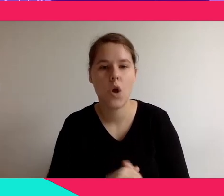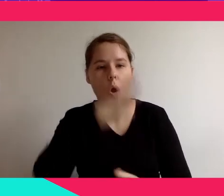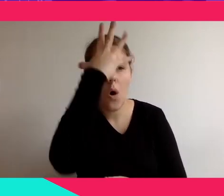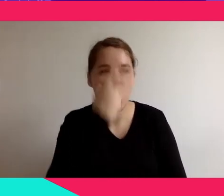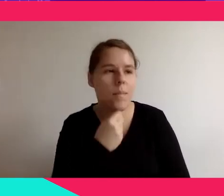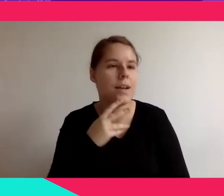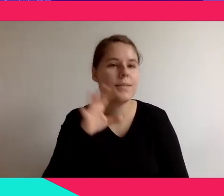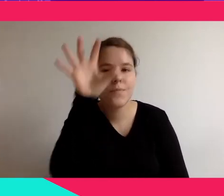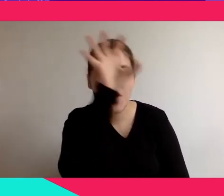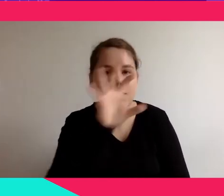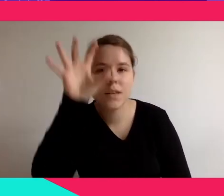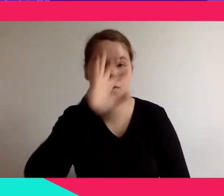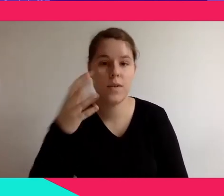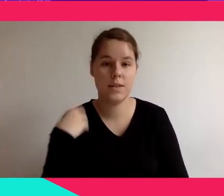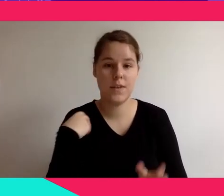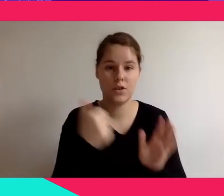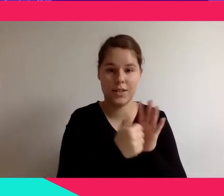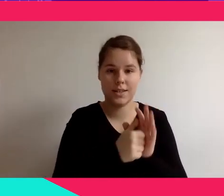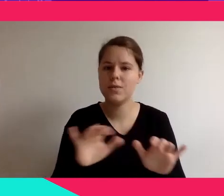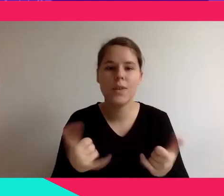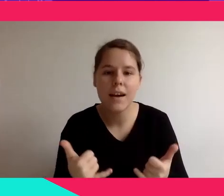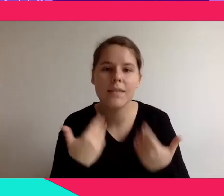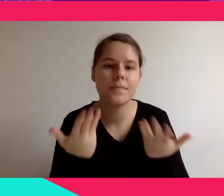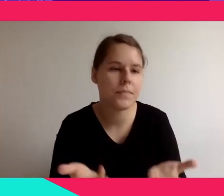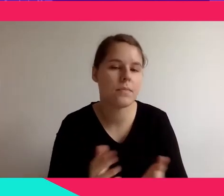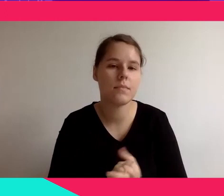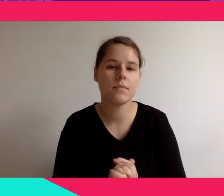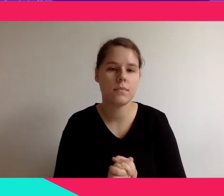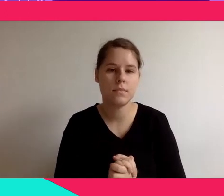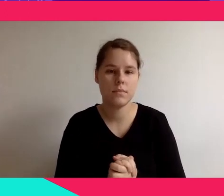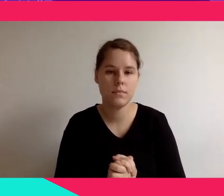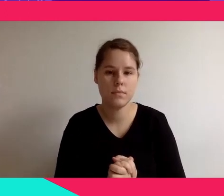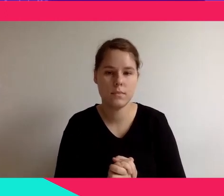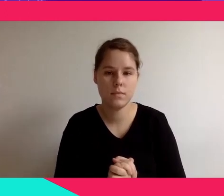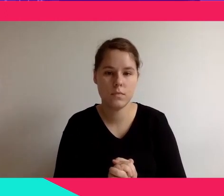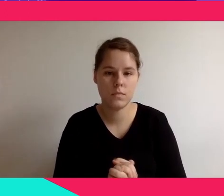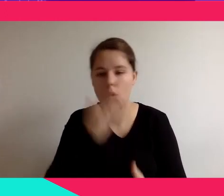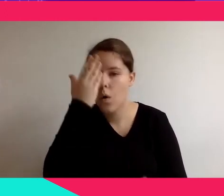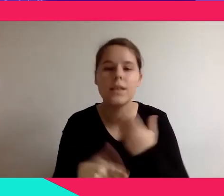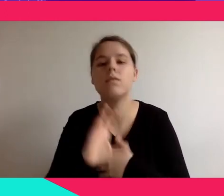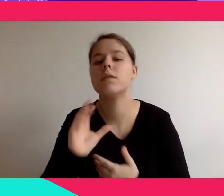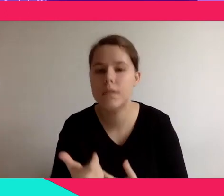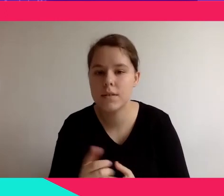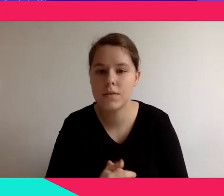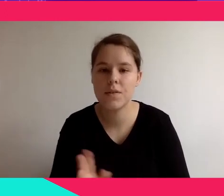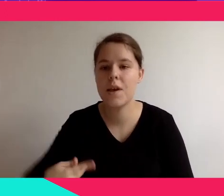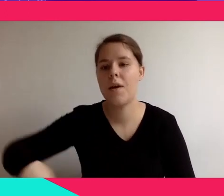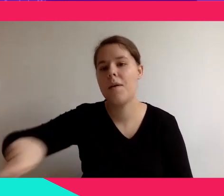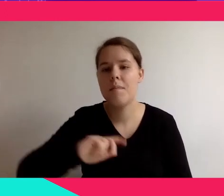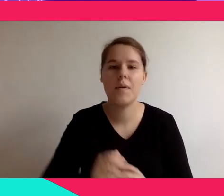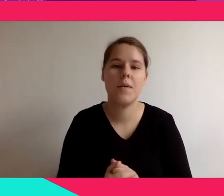with a very interested audience following. The final thing I'm going